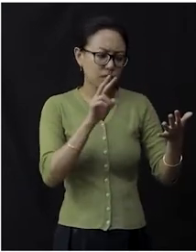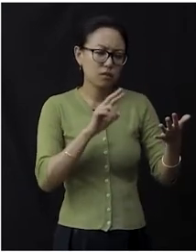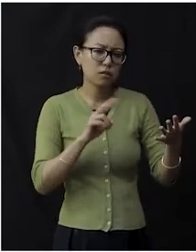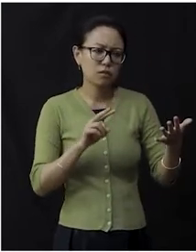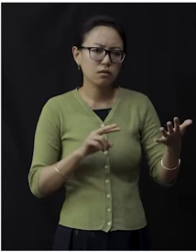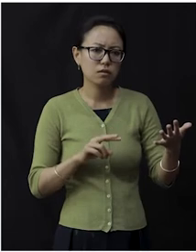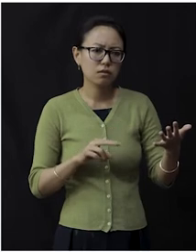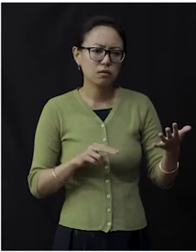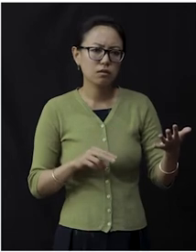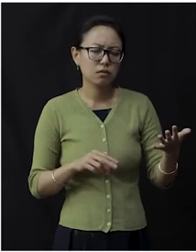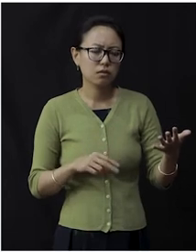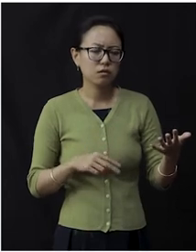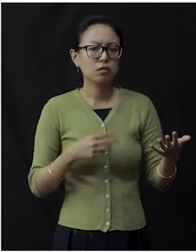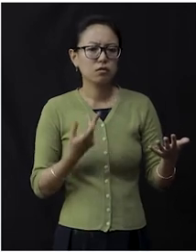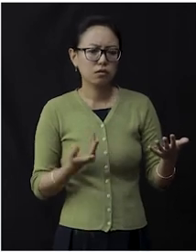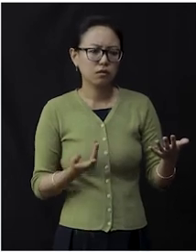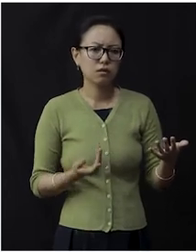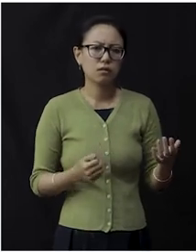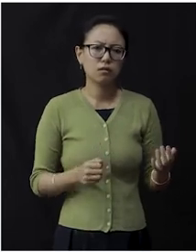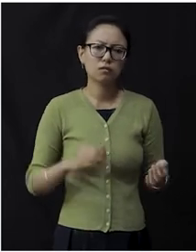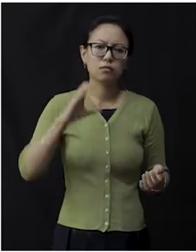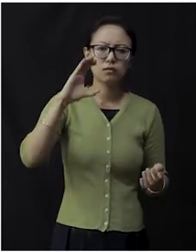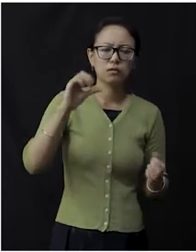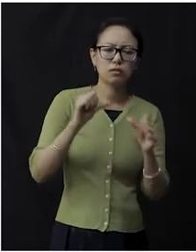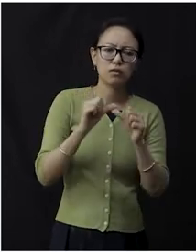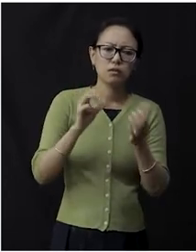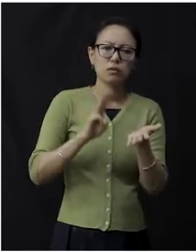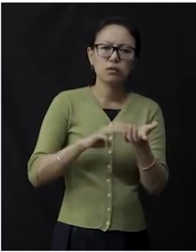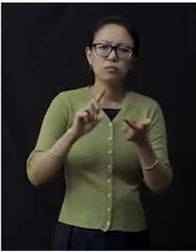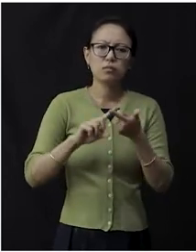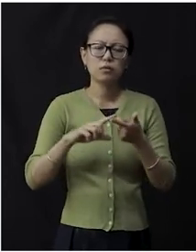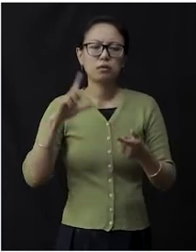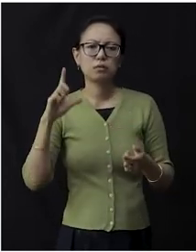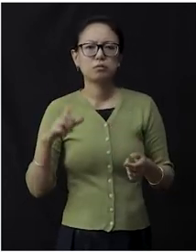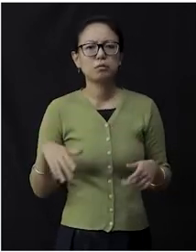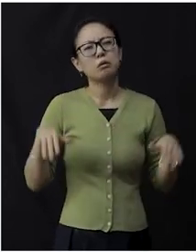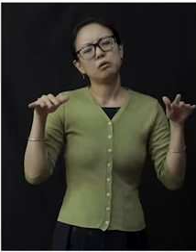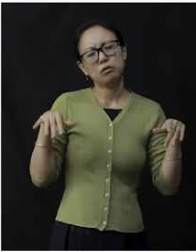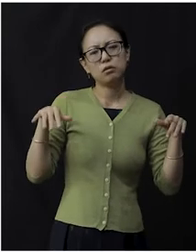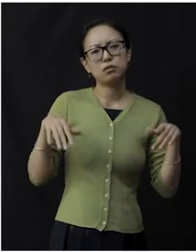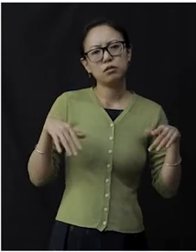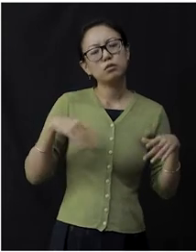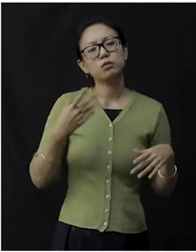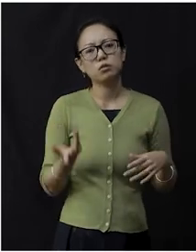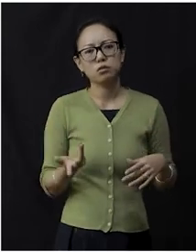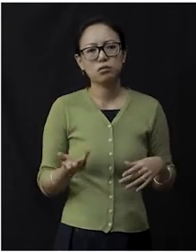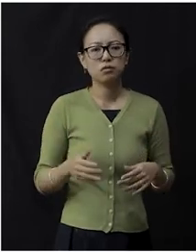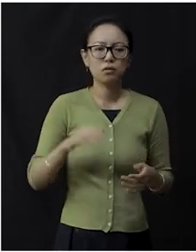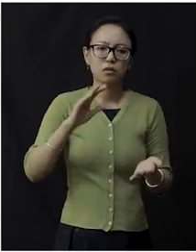the way that a camel was lazy and that's how camel gets a hump. So today we are going to